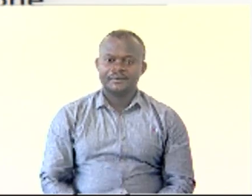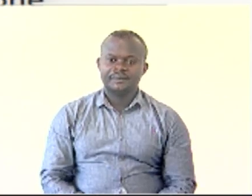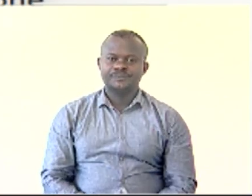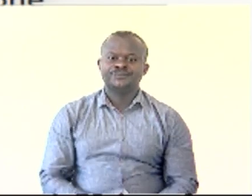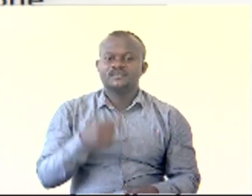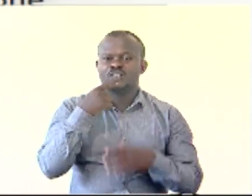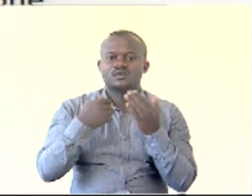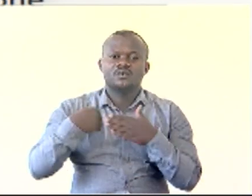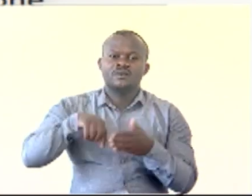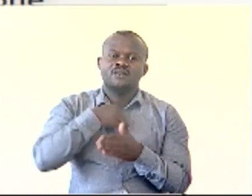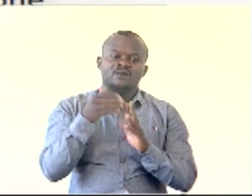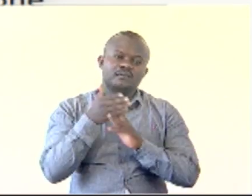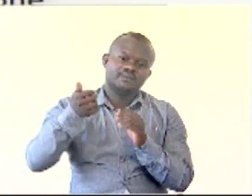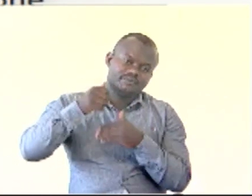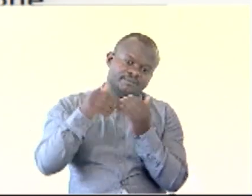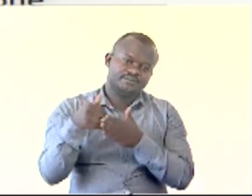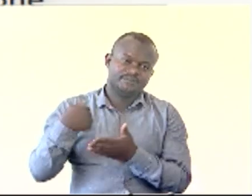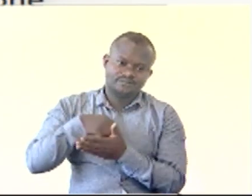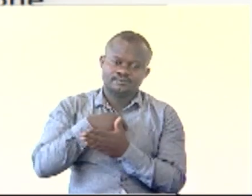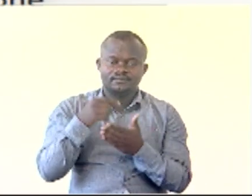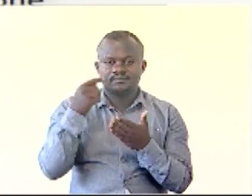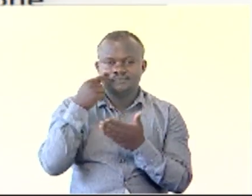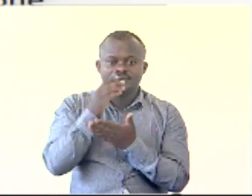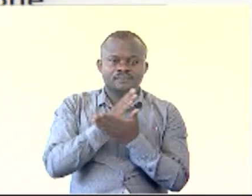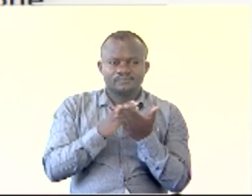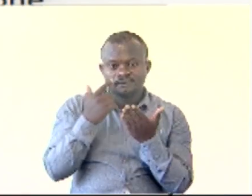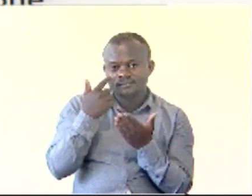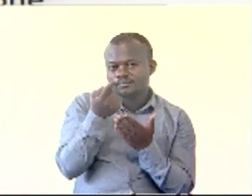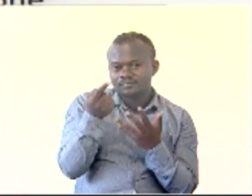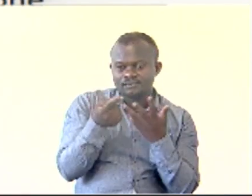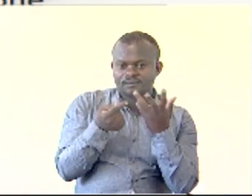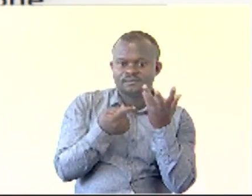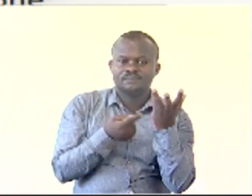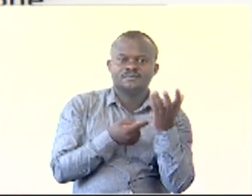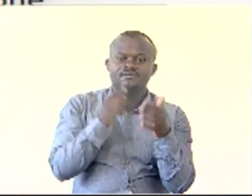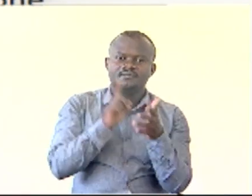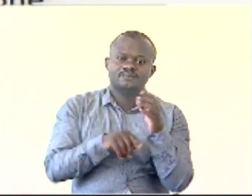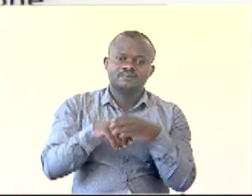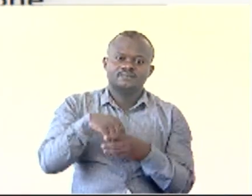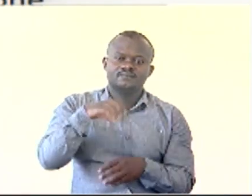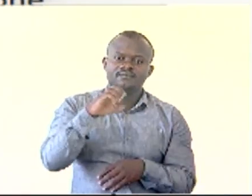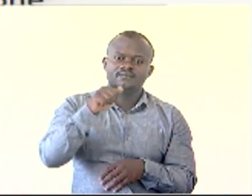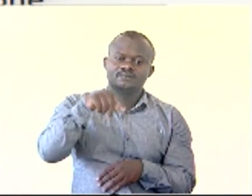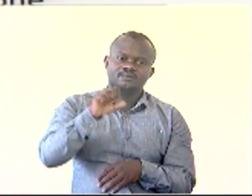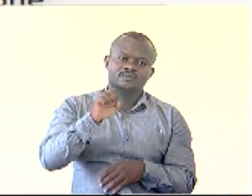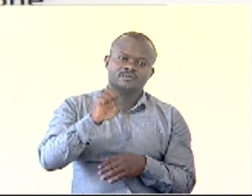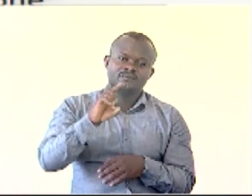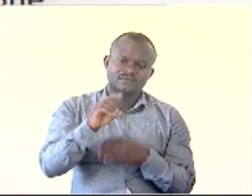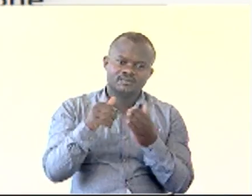So we have, between them, we have what you call synovial fluid. And also have what you call synovial capsules. We have